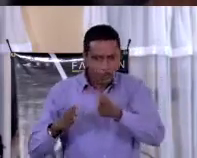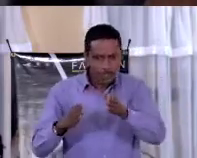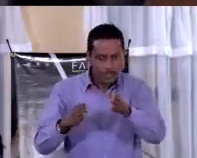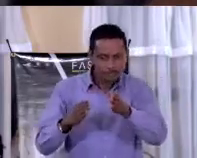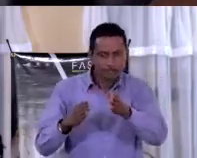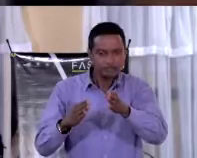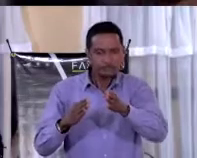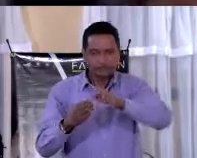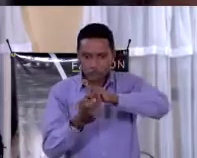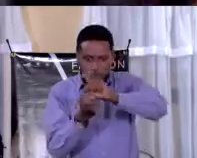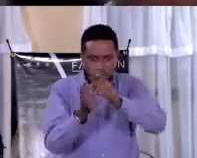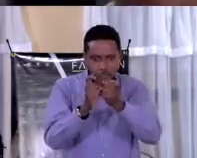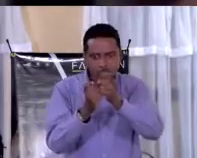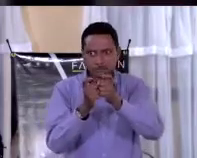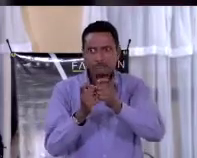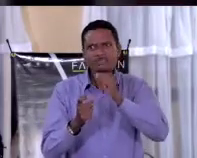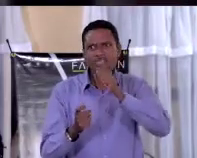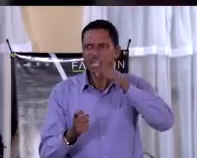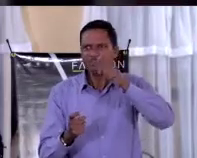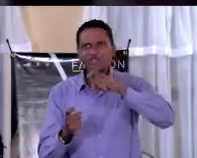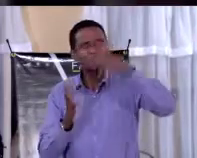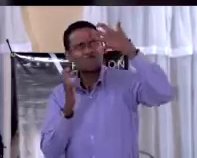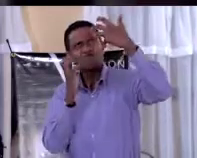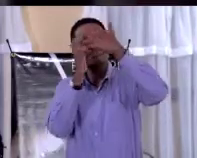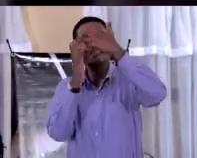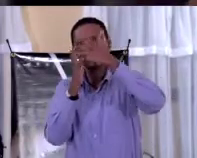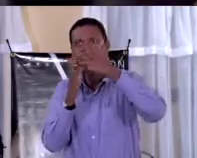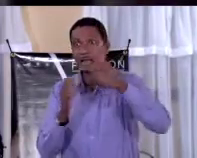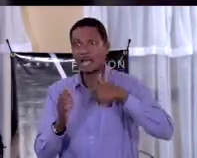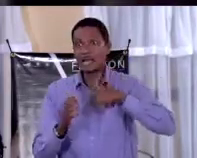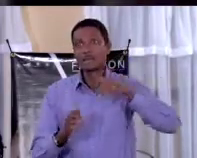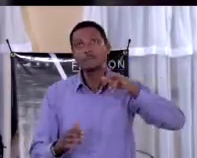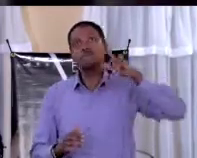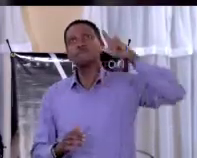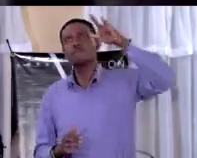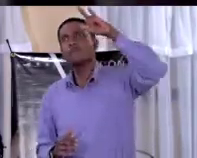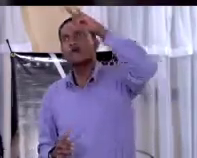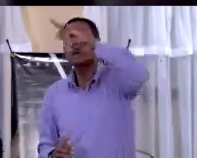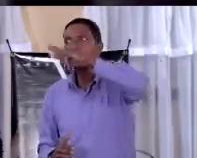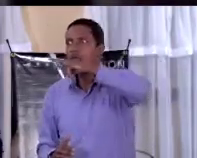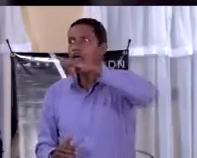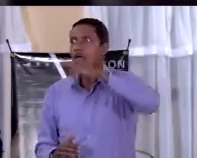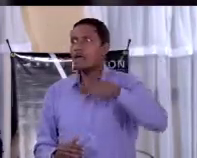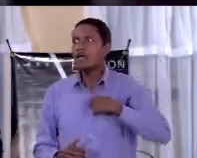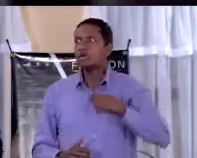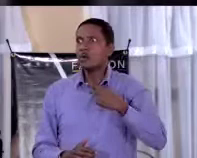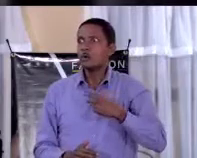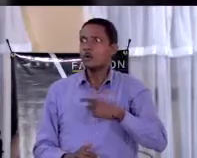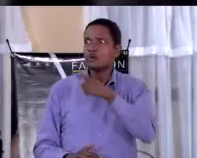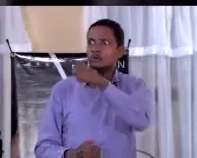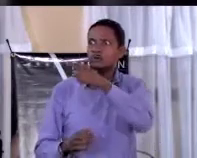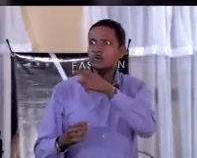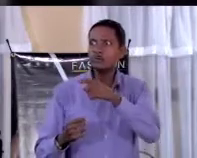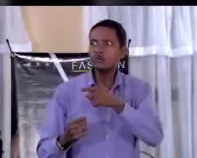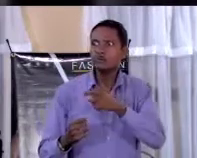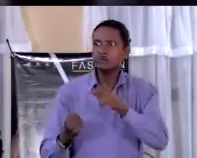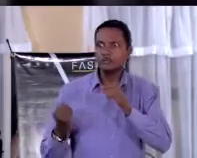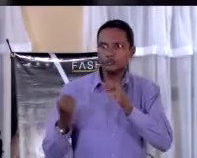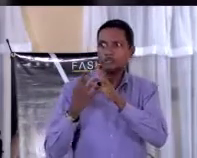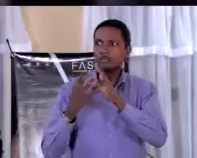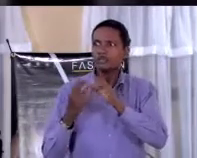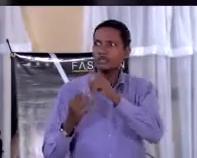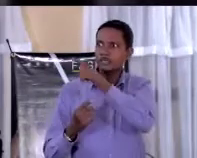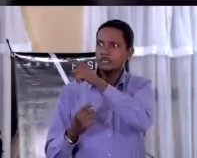go only by the standard format. You know, sometimes when I go abroad and I say, oh my God, I'm going to be challenged because I've met this person who